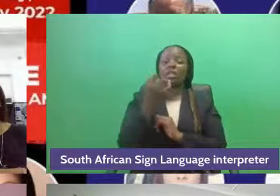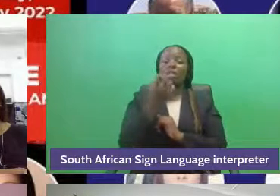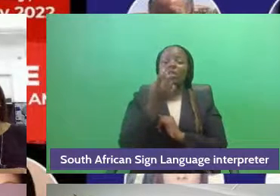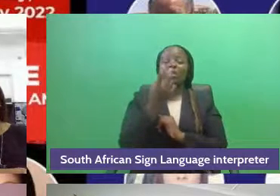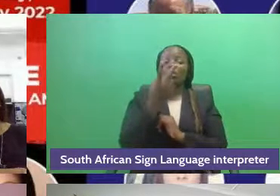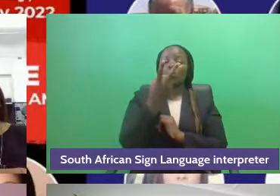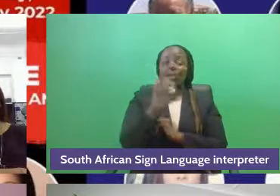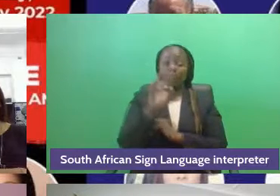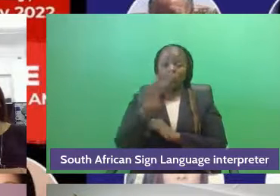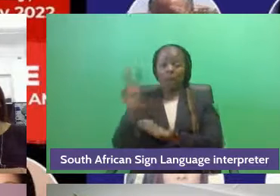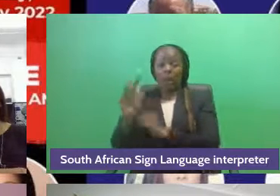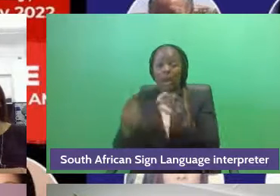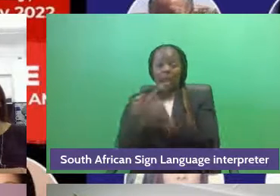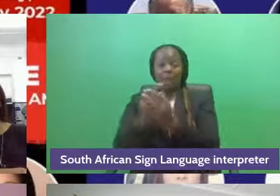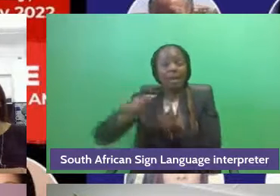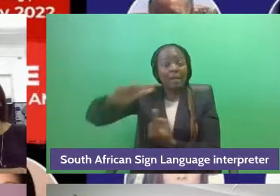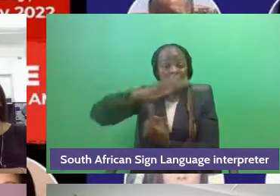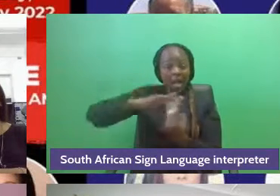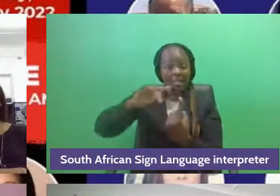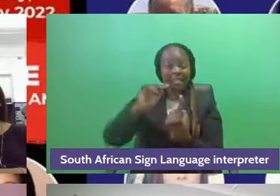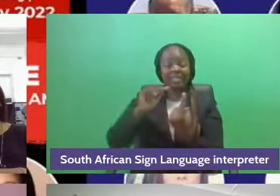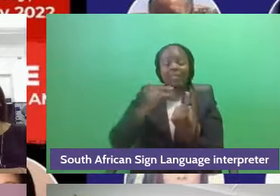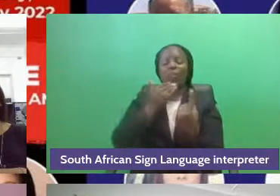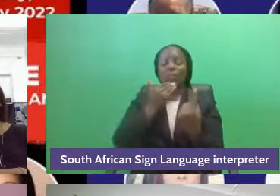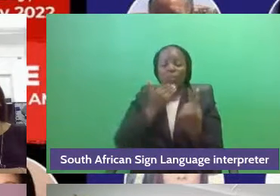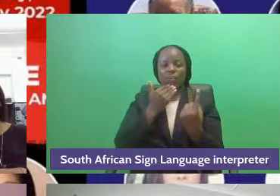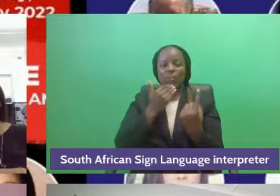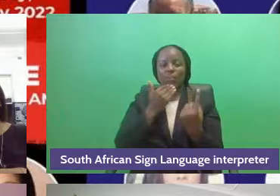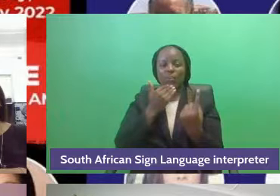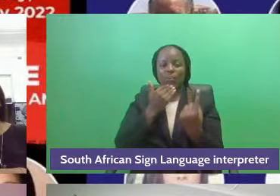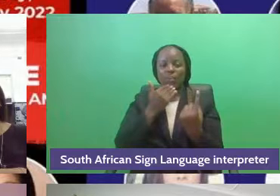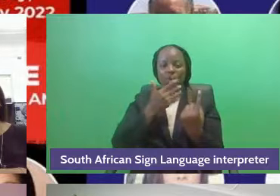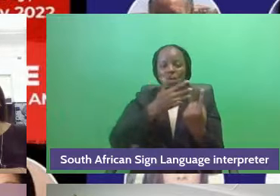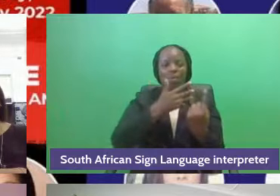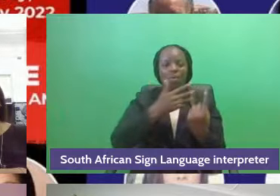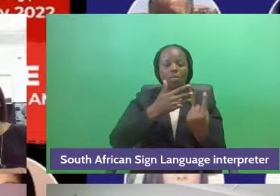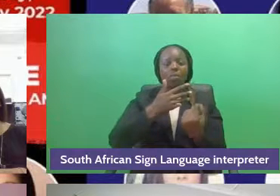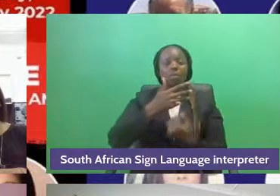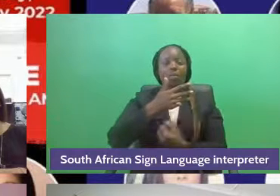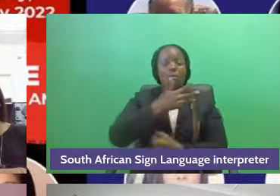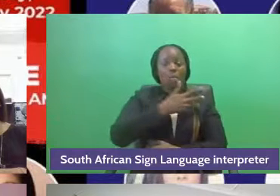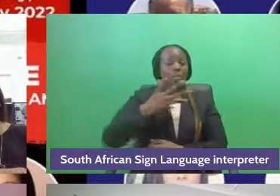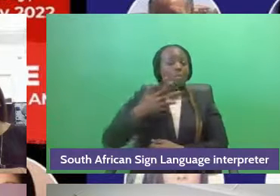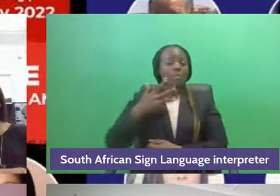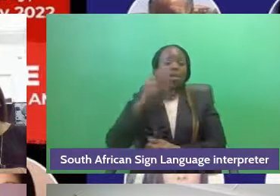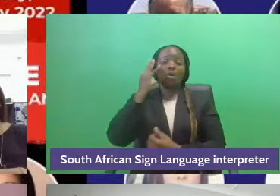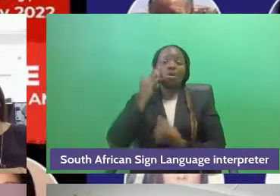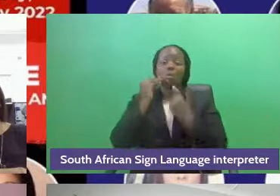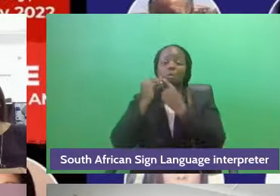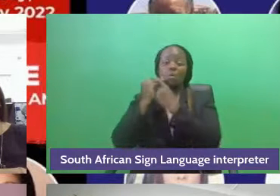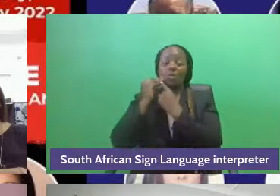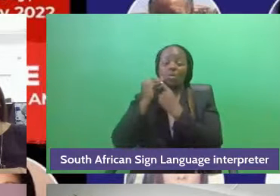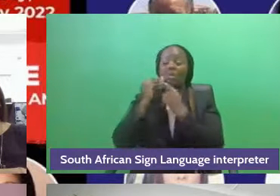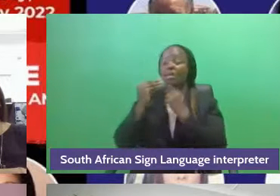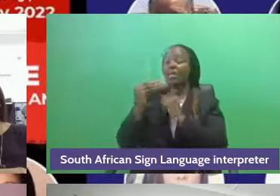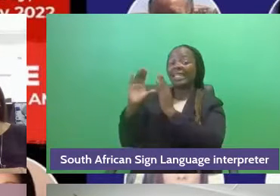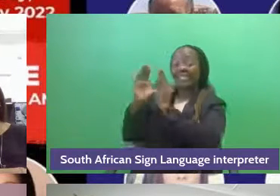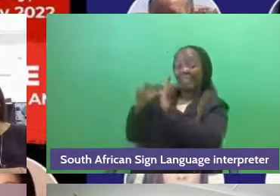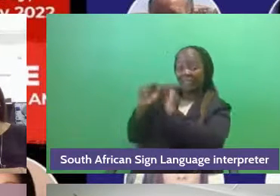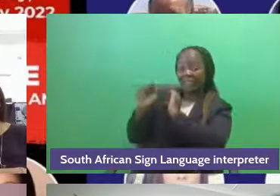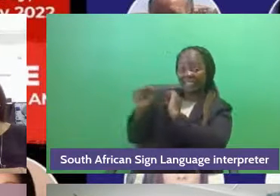2022, where the elder woman who is living with disability was raped,